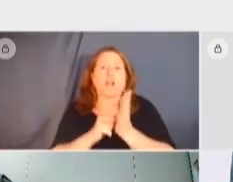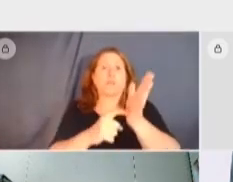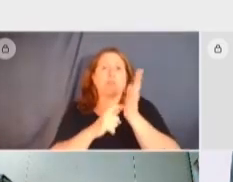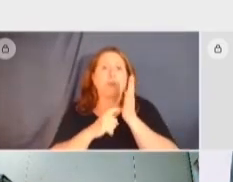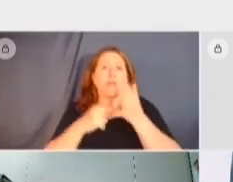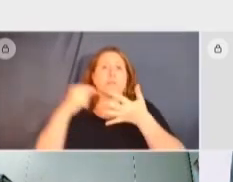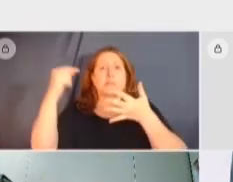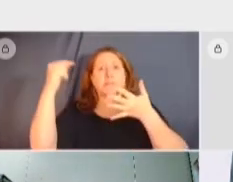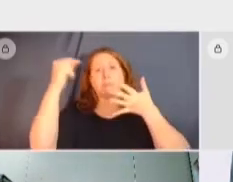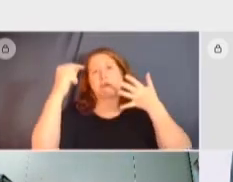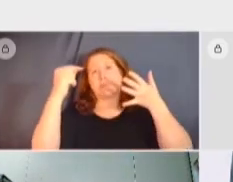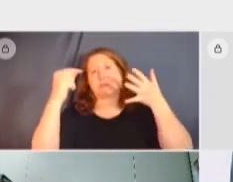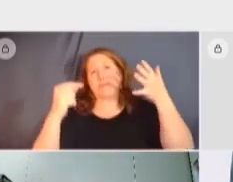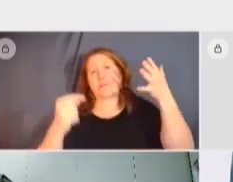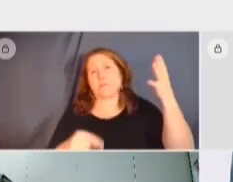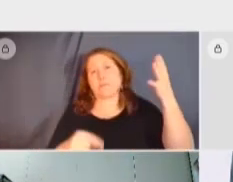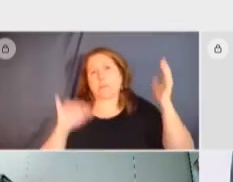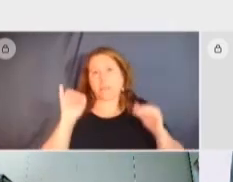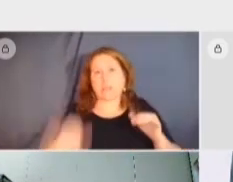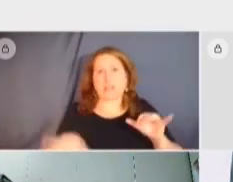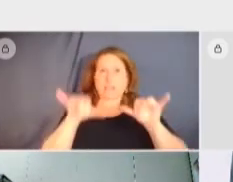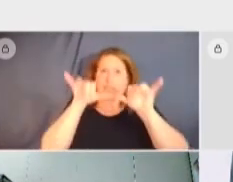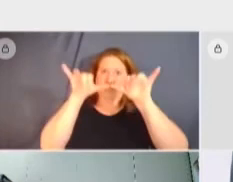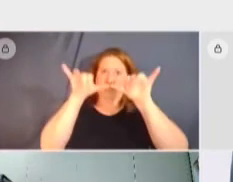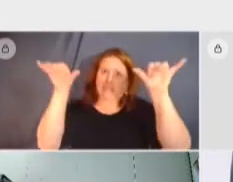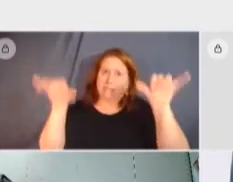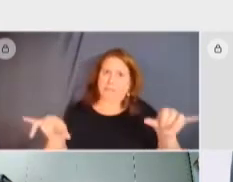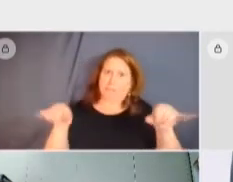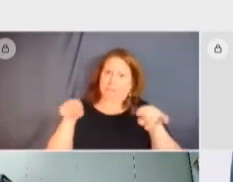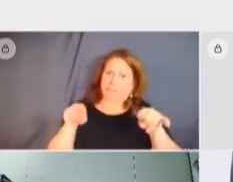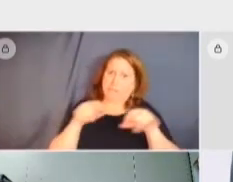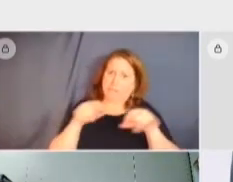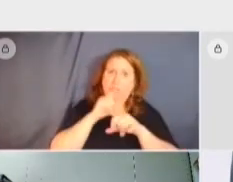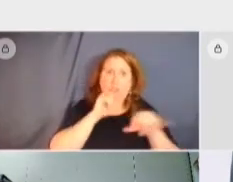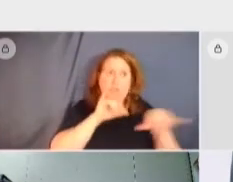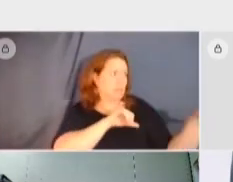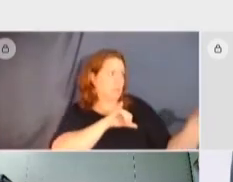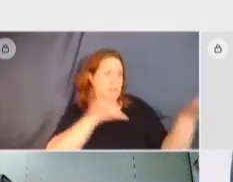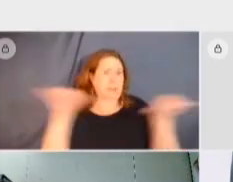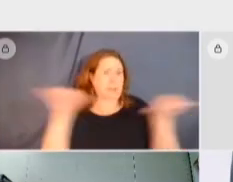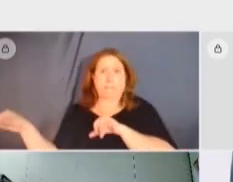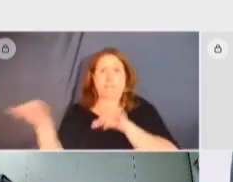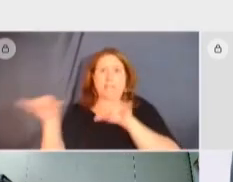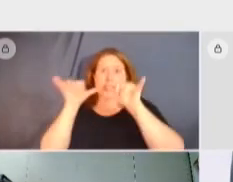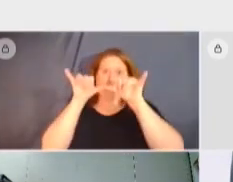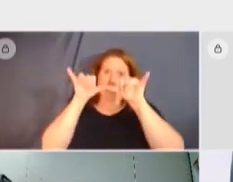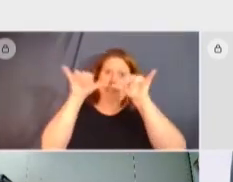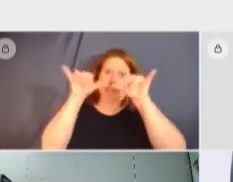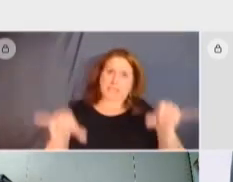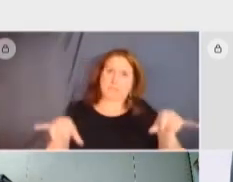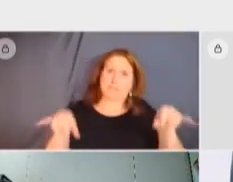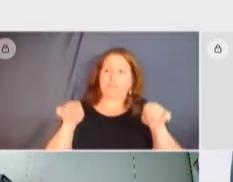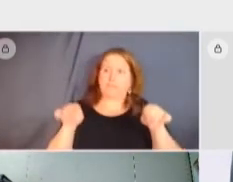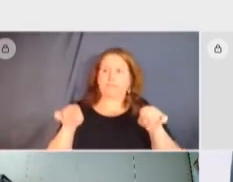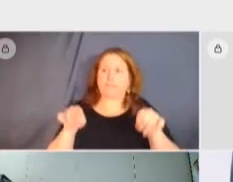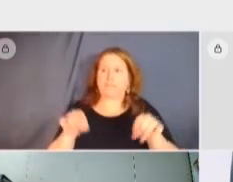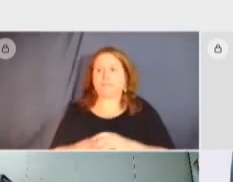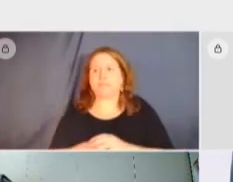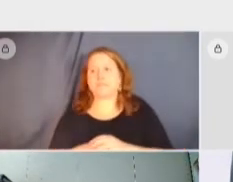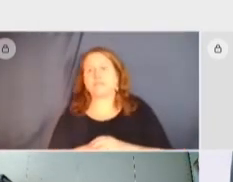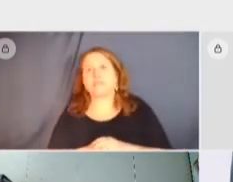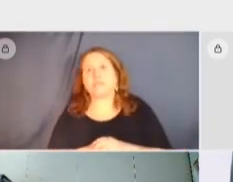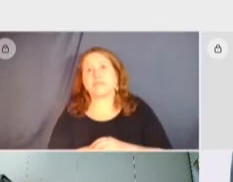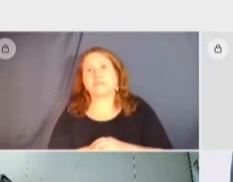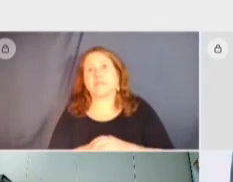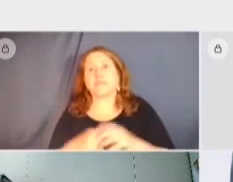particular standards, but it does seem important to me that we have some sort of statewide standards that are being used universally around the